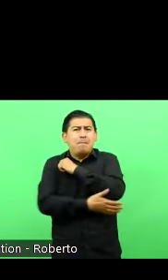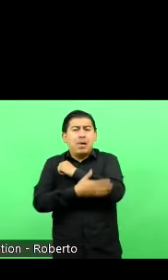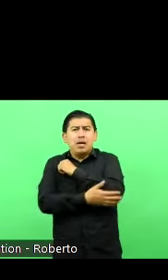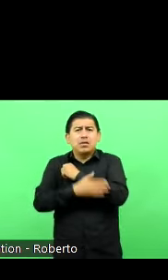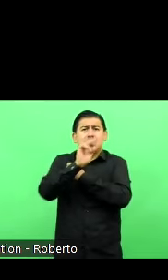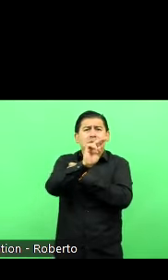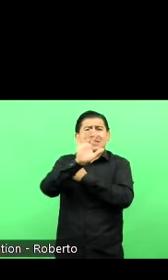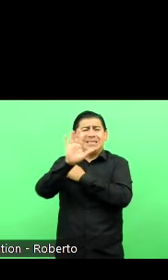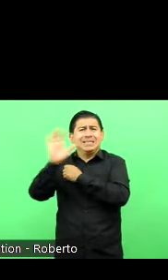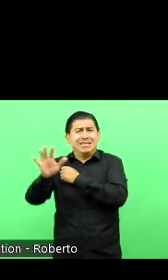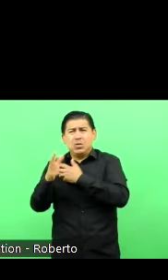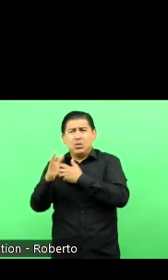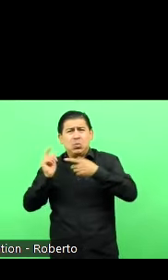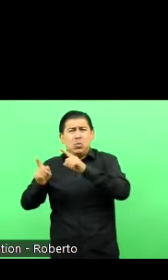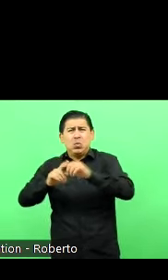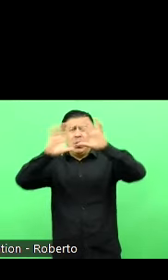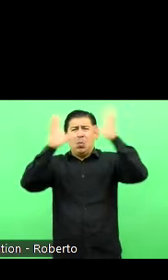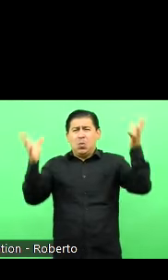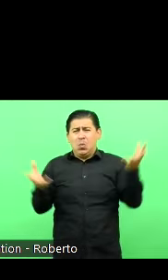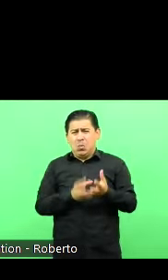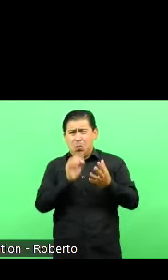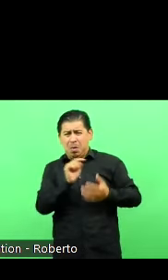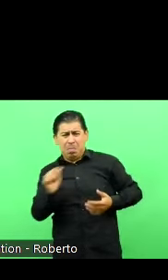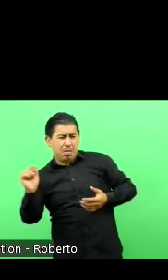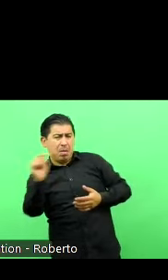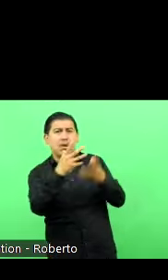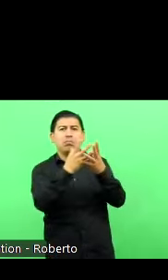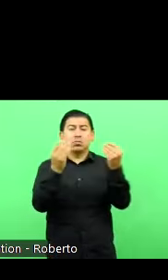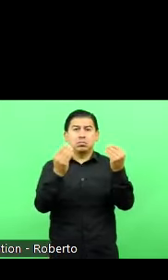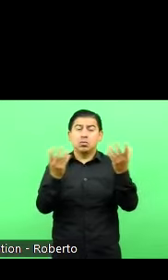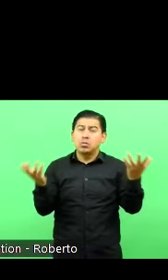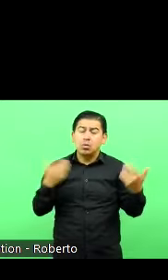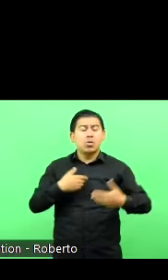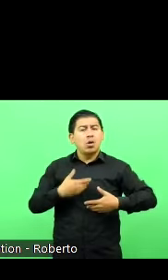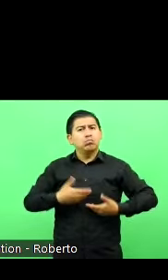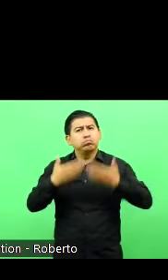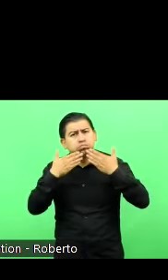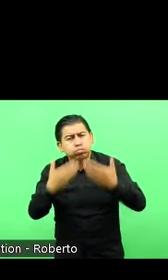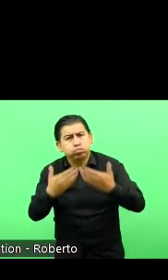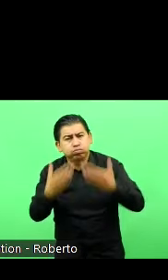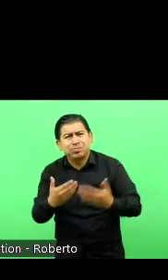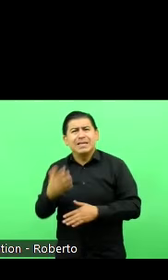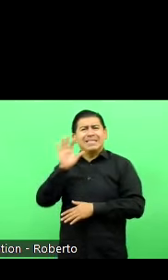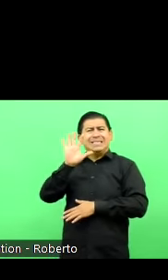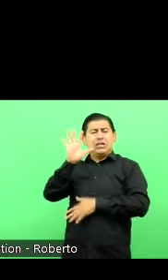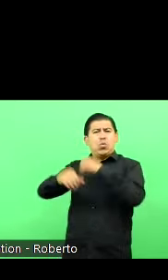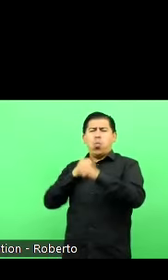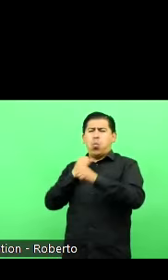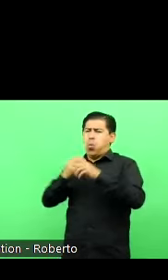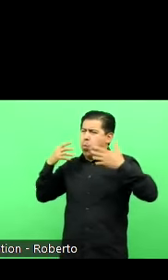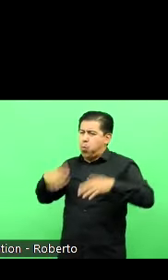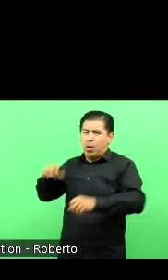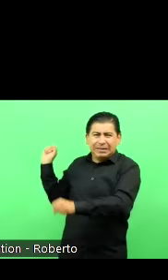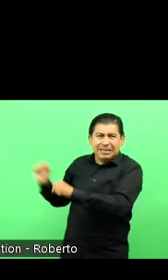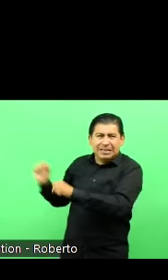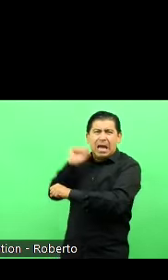and PAHO colleagues for the 5 years of commitment, the collaboration, and the partnerships ever since the onset of the pandemic